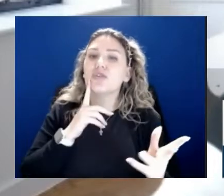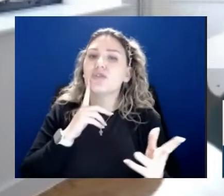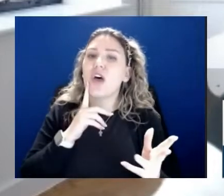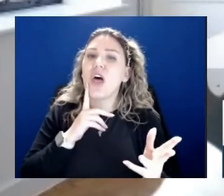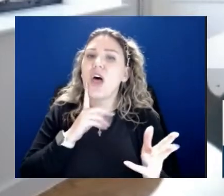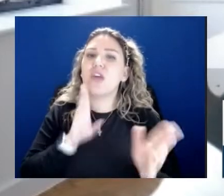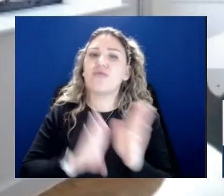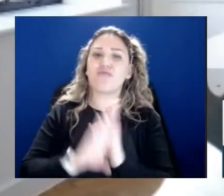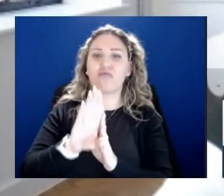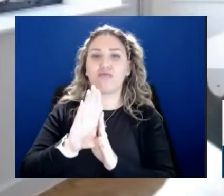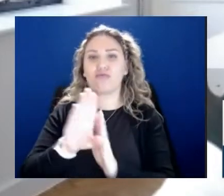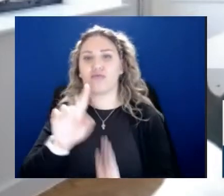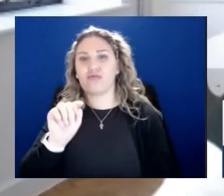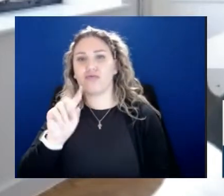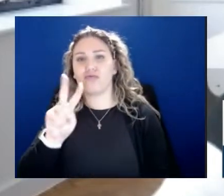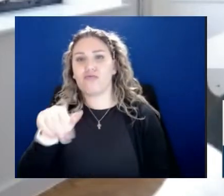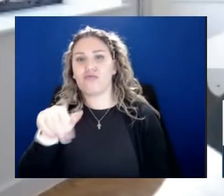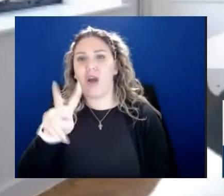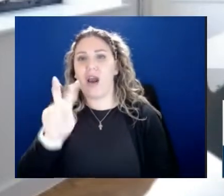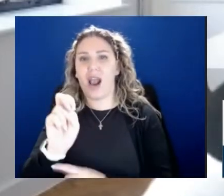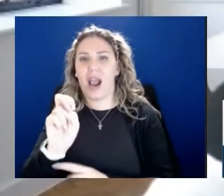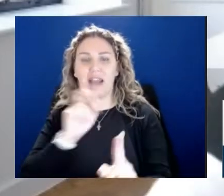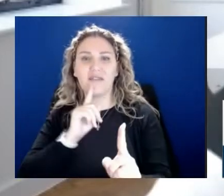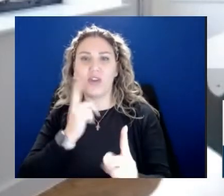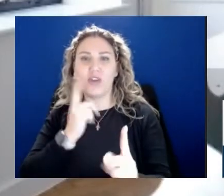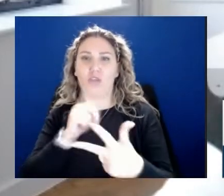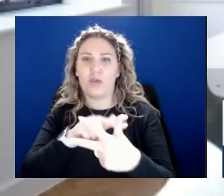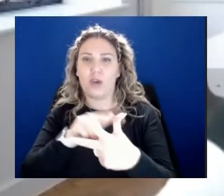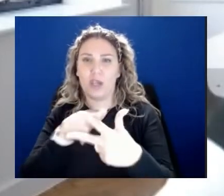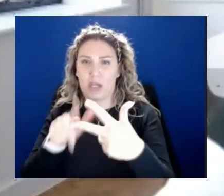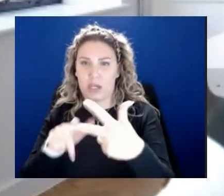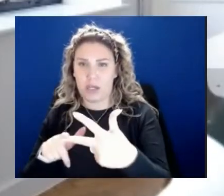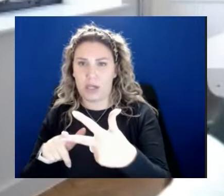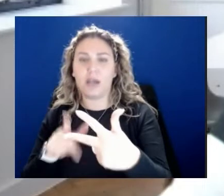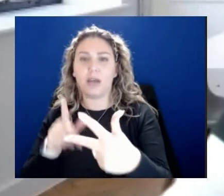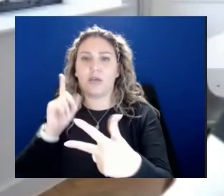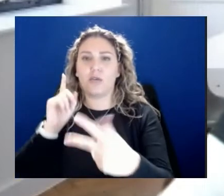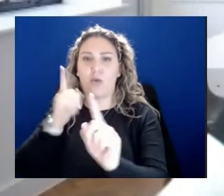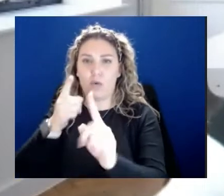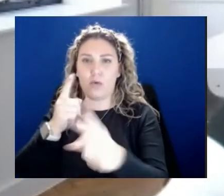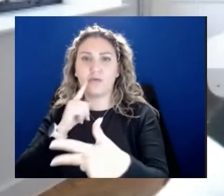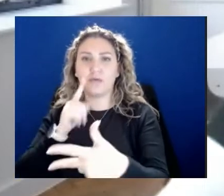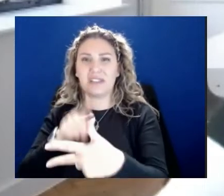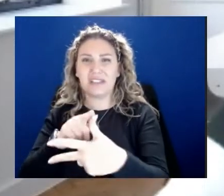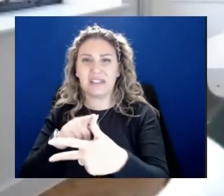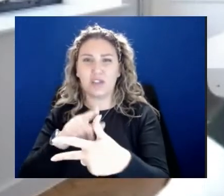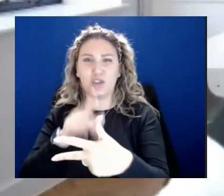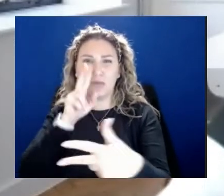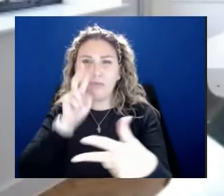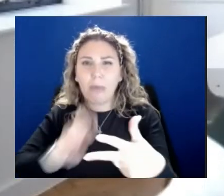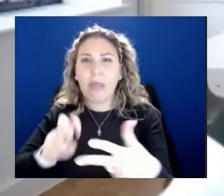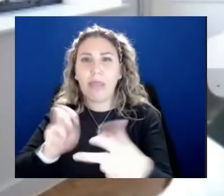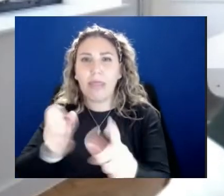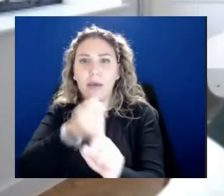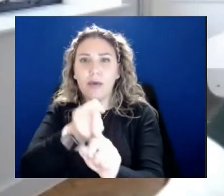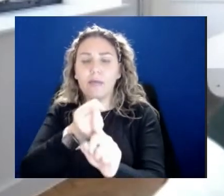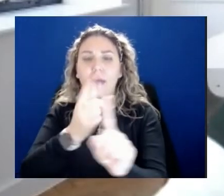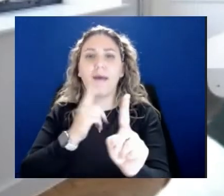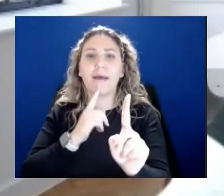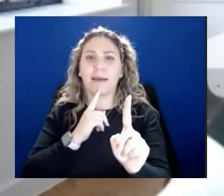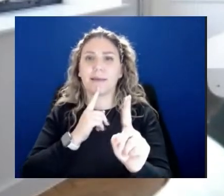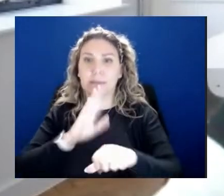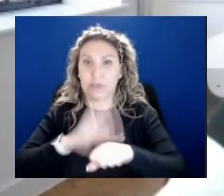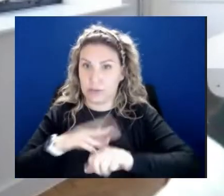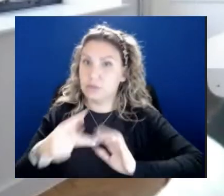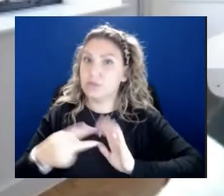has sort of three aims. One is in terms of examining the impact that we're having and being very intentional as